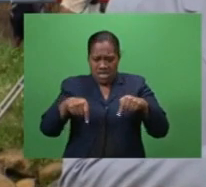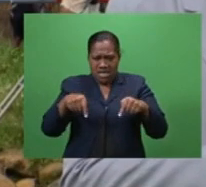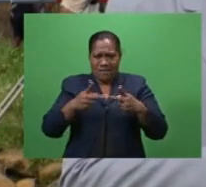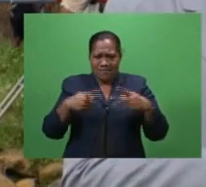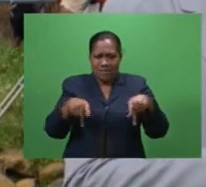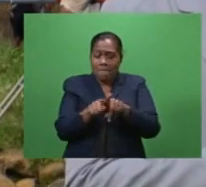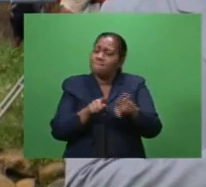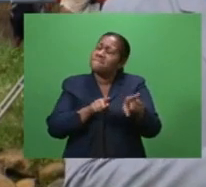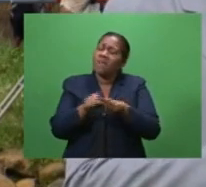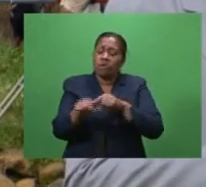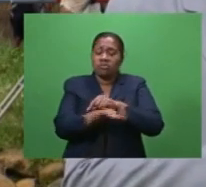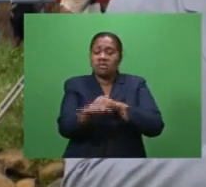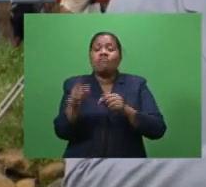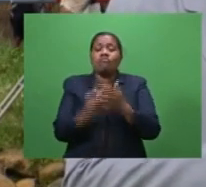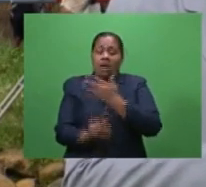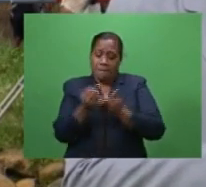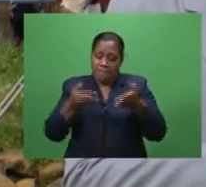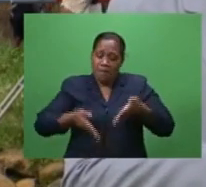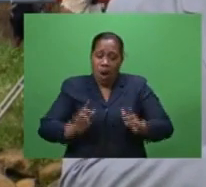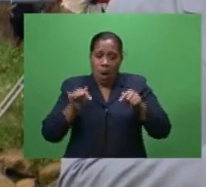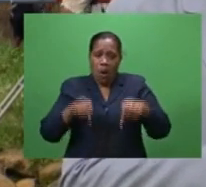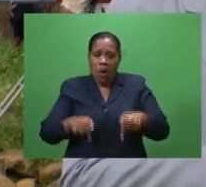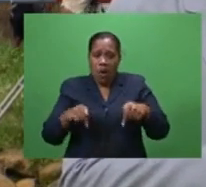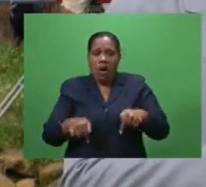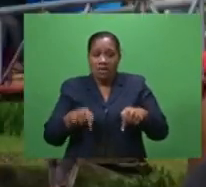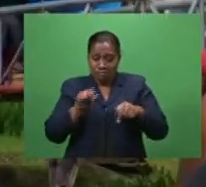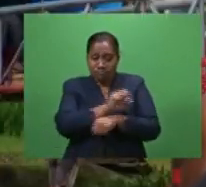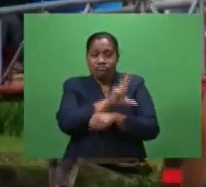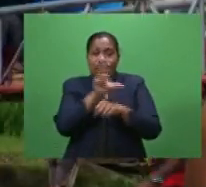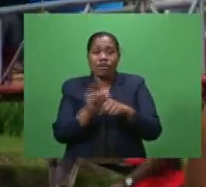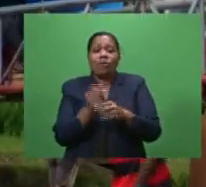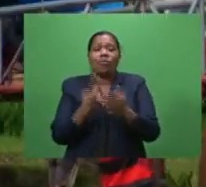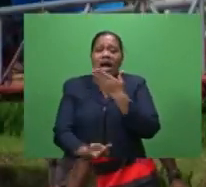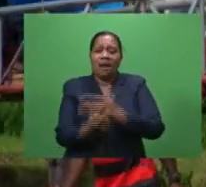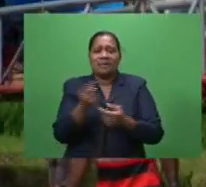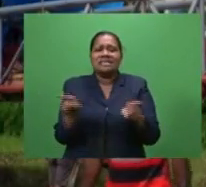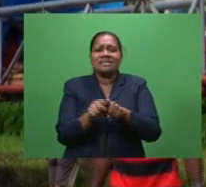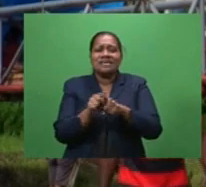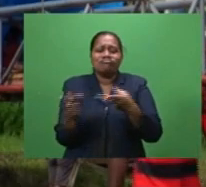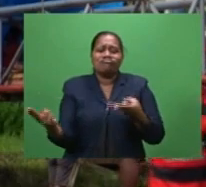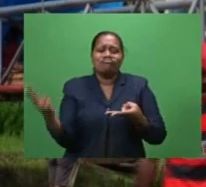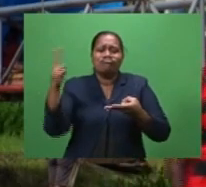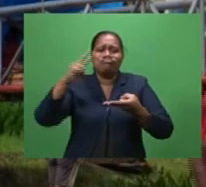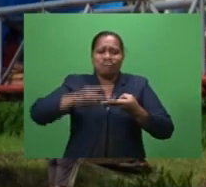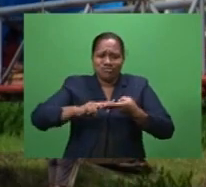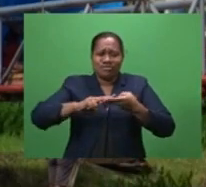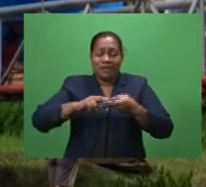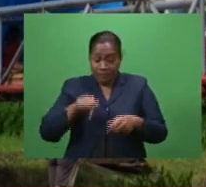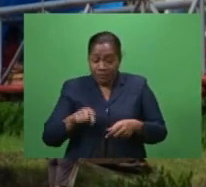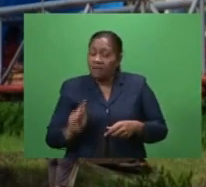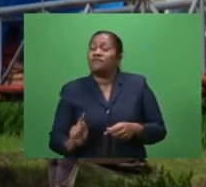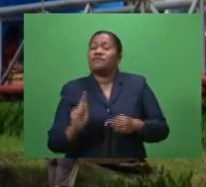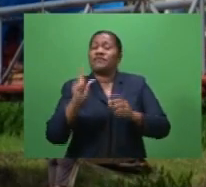them born here, and this bridge has somehow united them. This is the first time that something like this has been